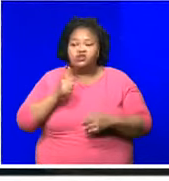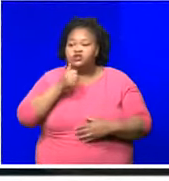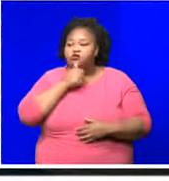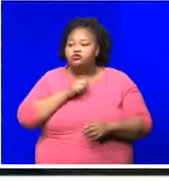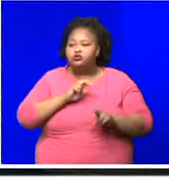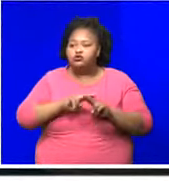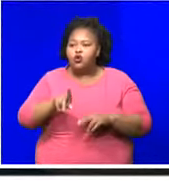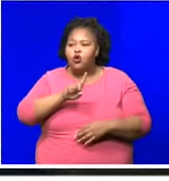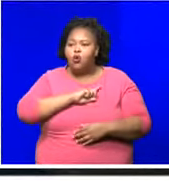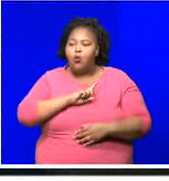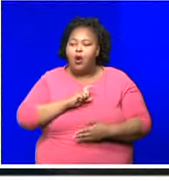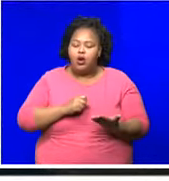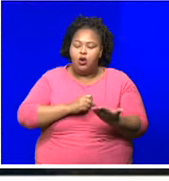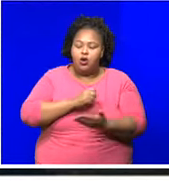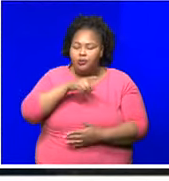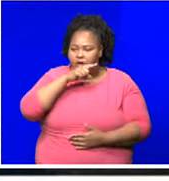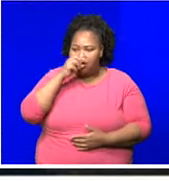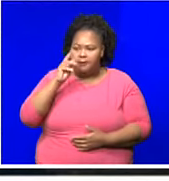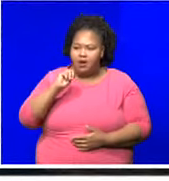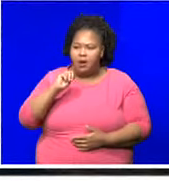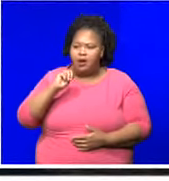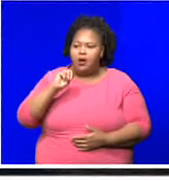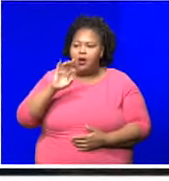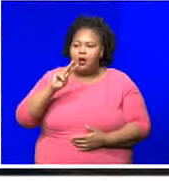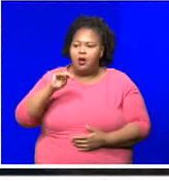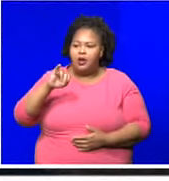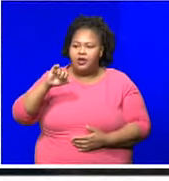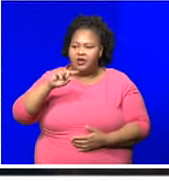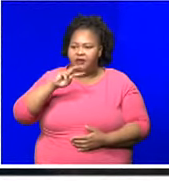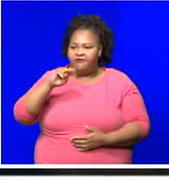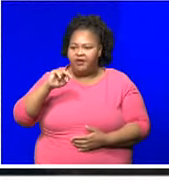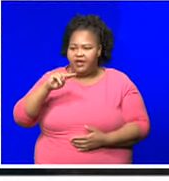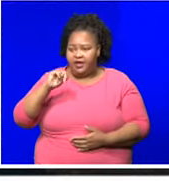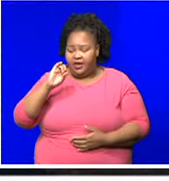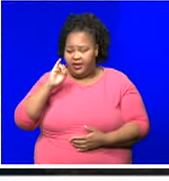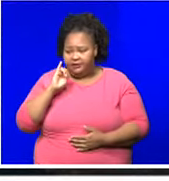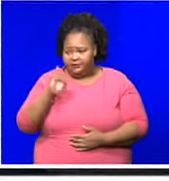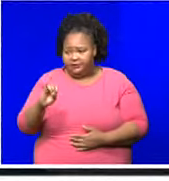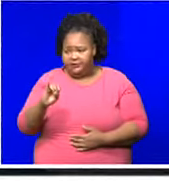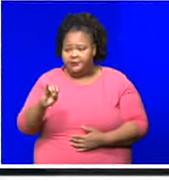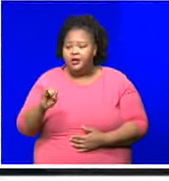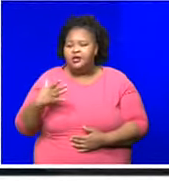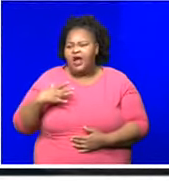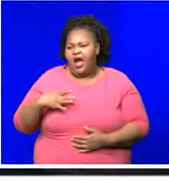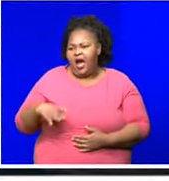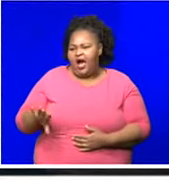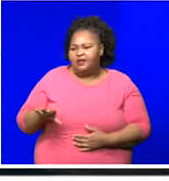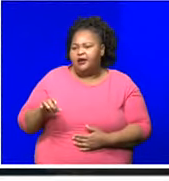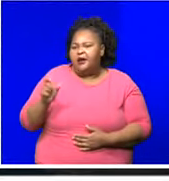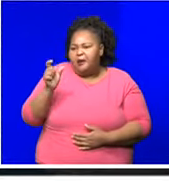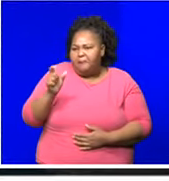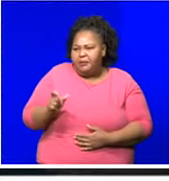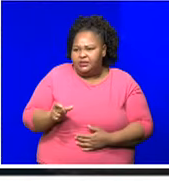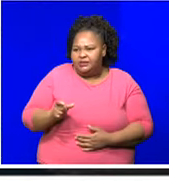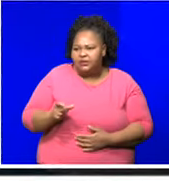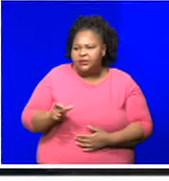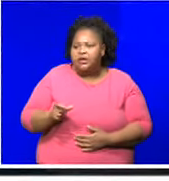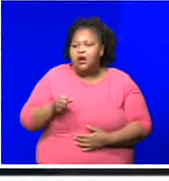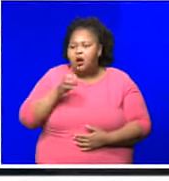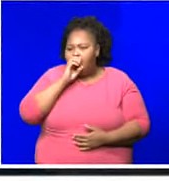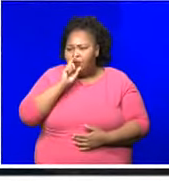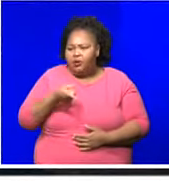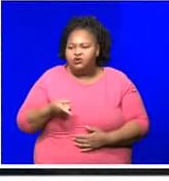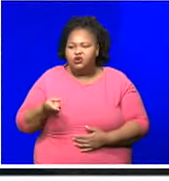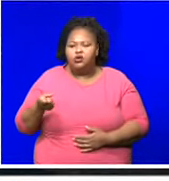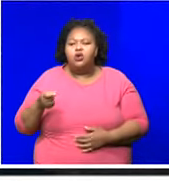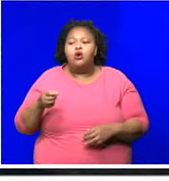a member who is reported to have been in high spirits sprinkled others with petrol. A kengli then started fire, resulting in